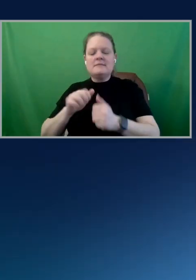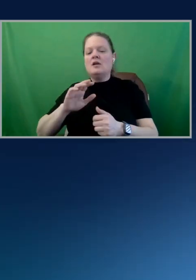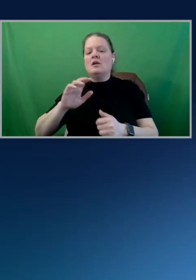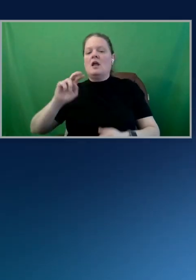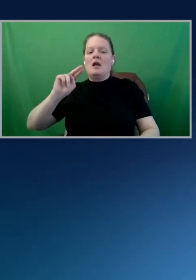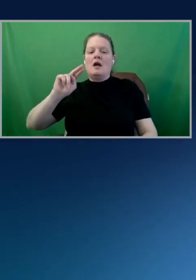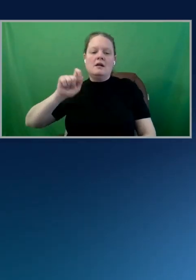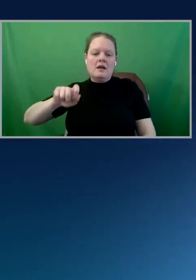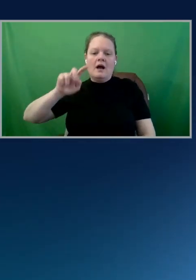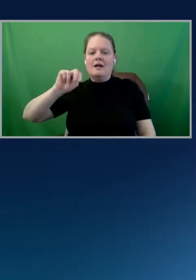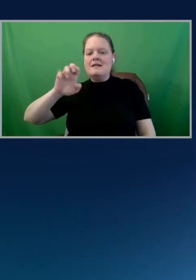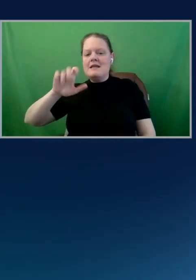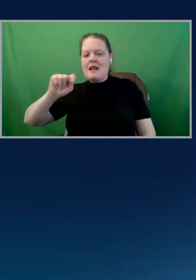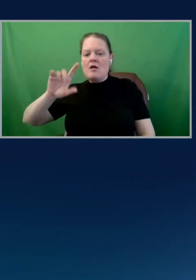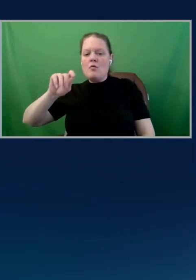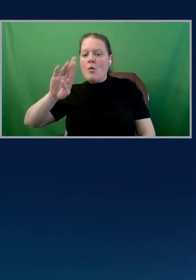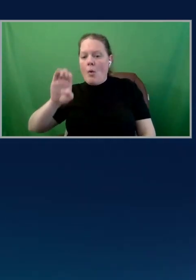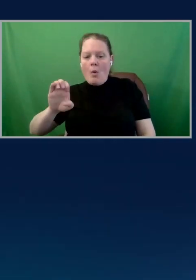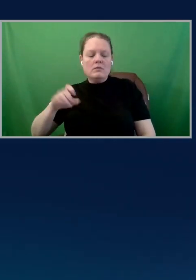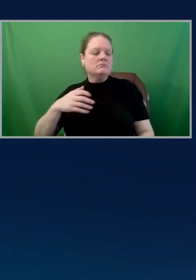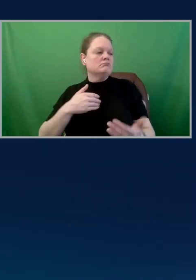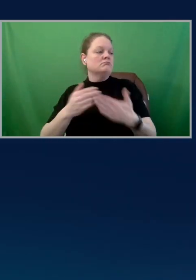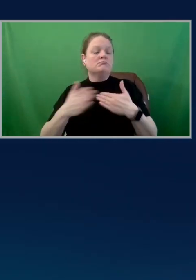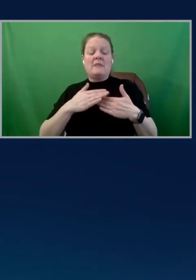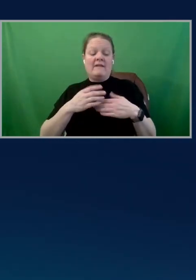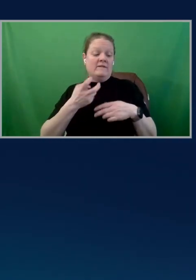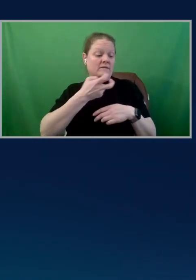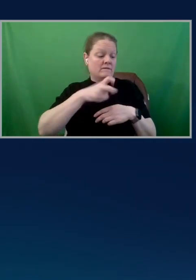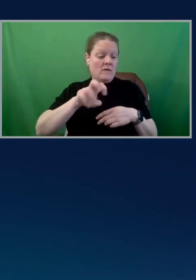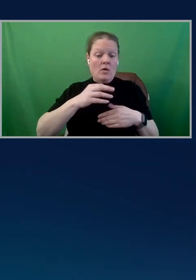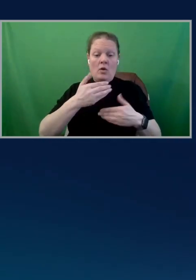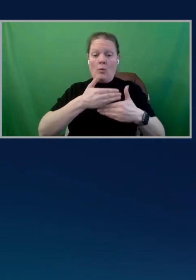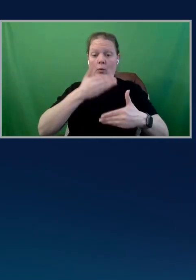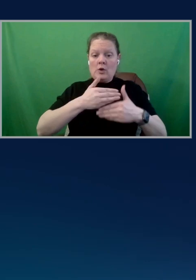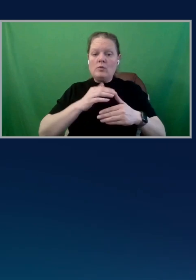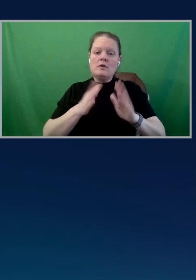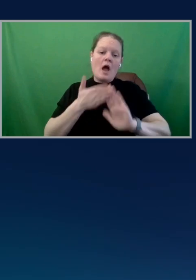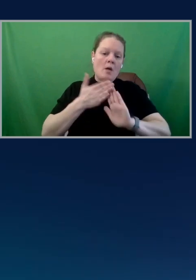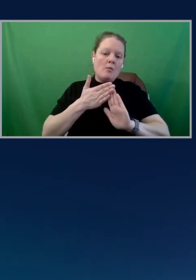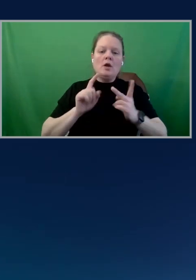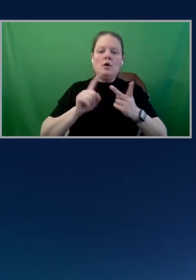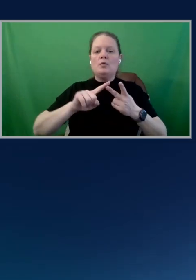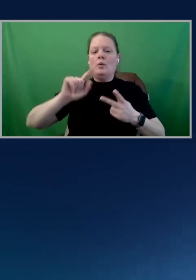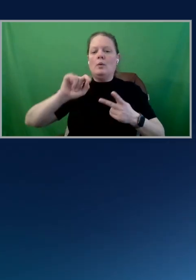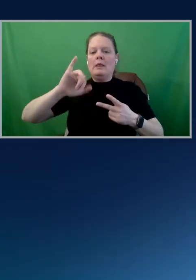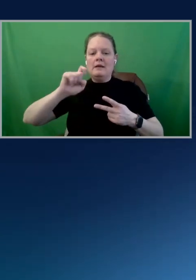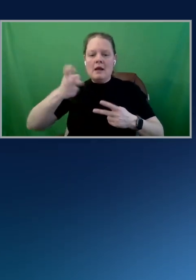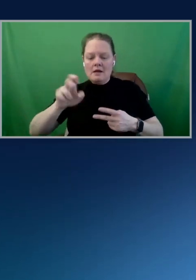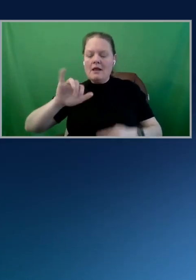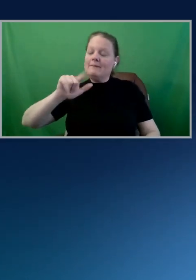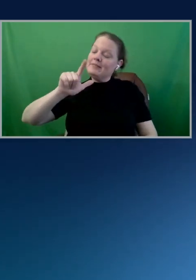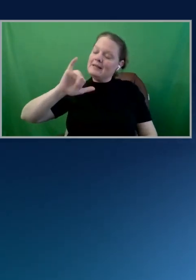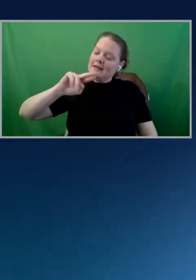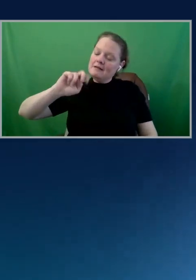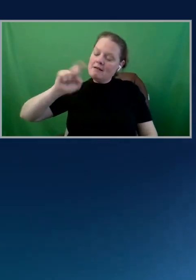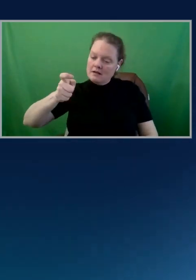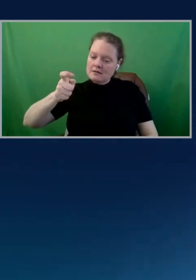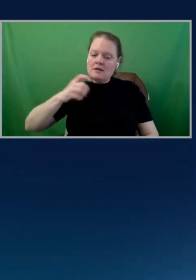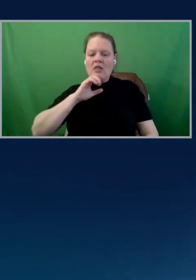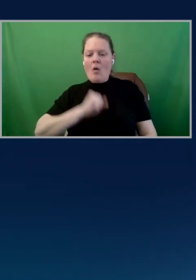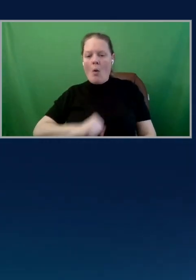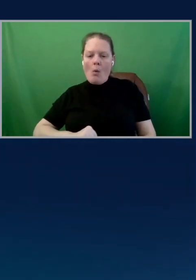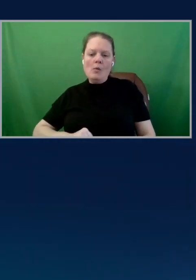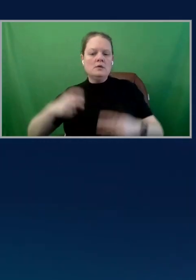to move from Windows operating systems to Linux or just get rid of that old dinosaur code, if you